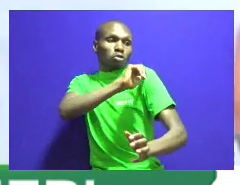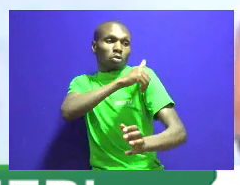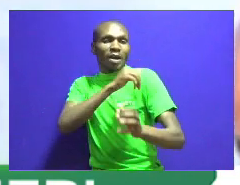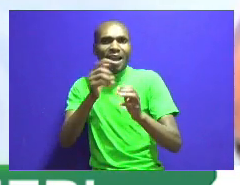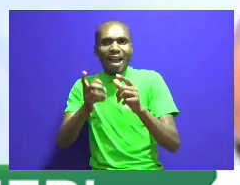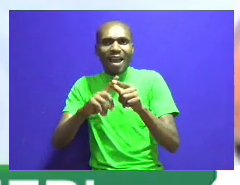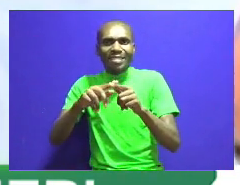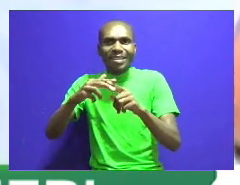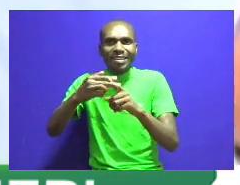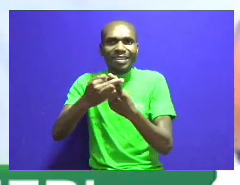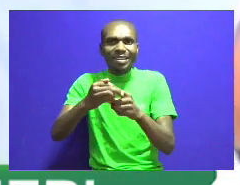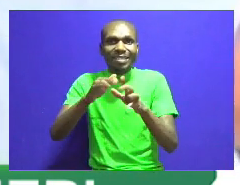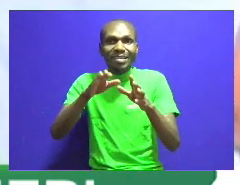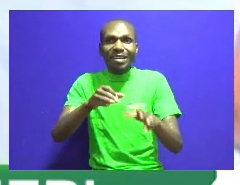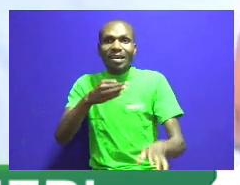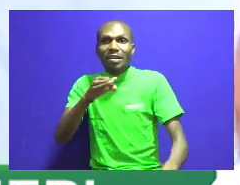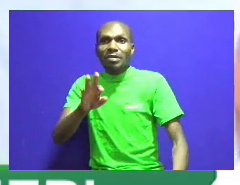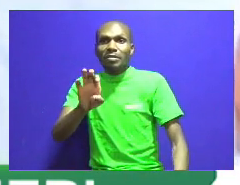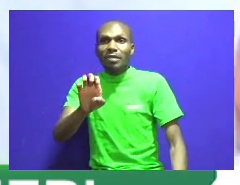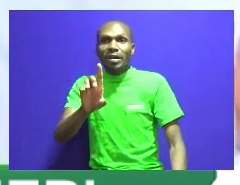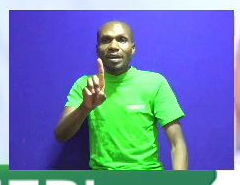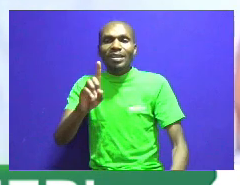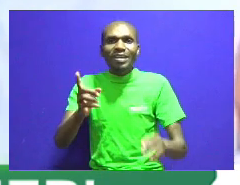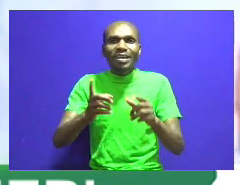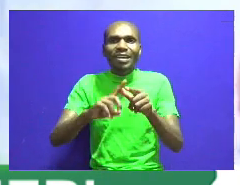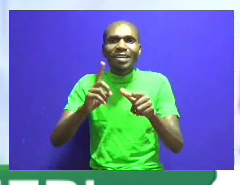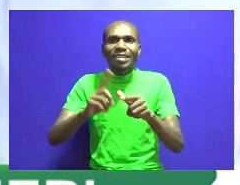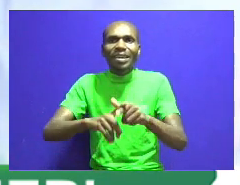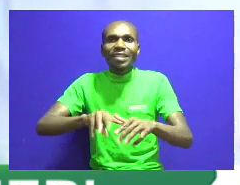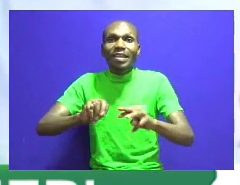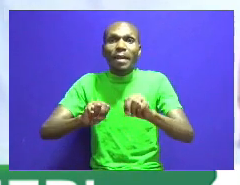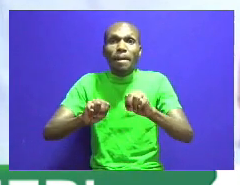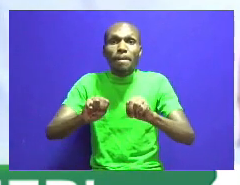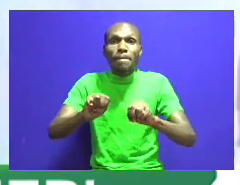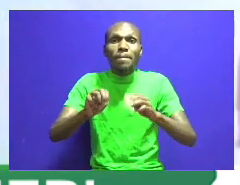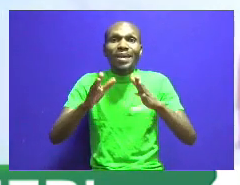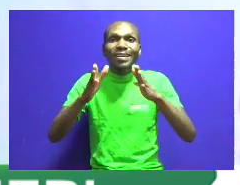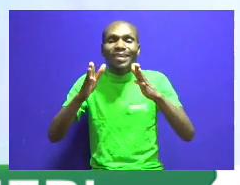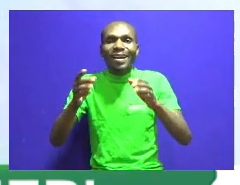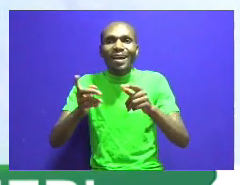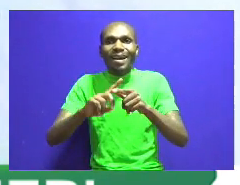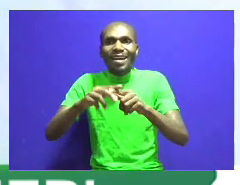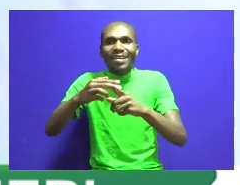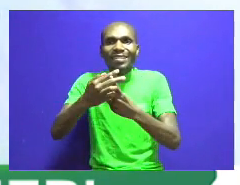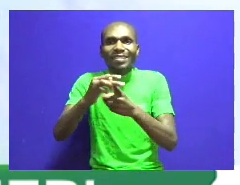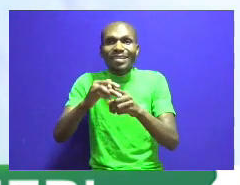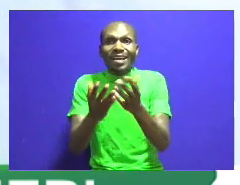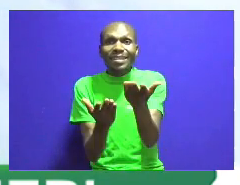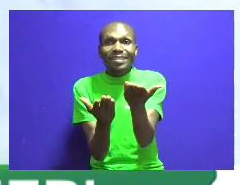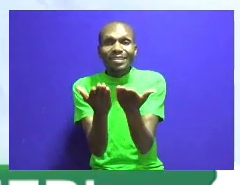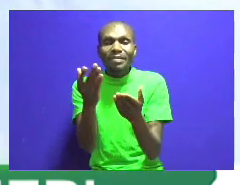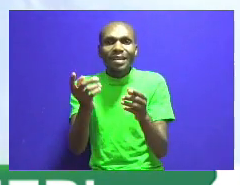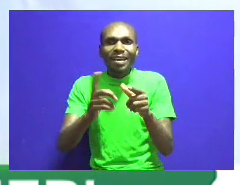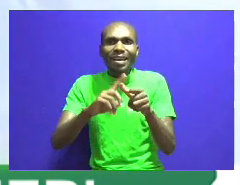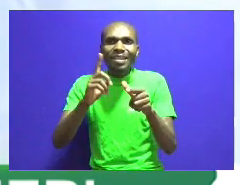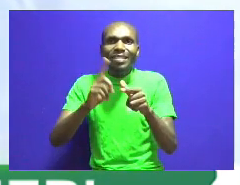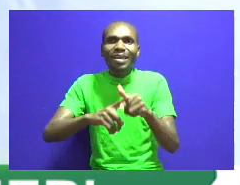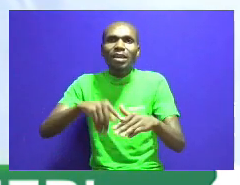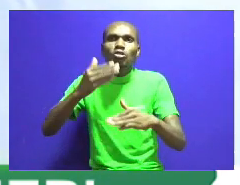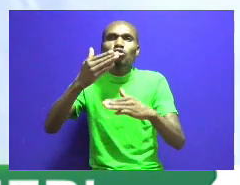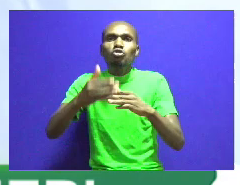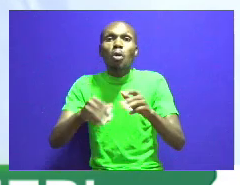Engineer Fred Odawa, who has been the general manager project and engineering services, has been